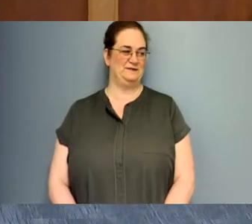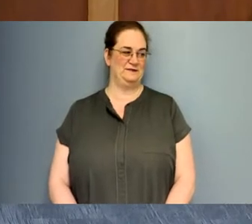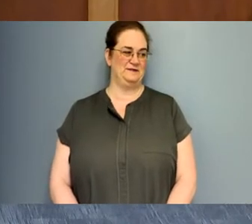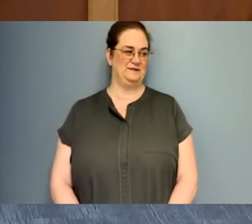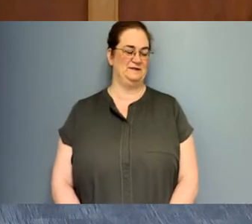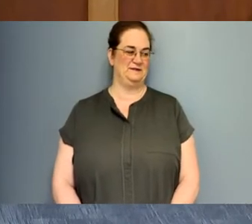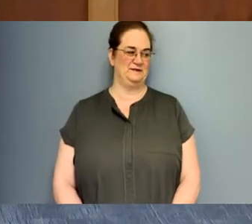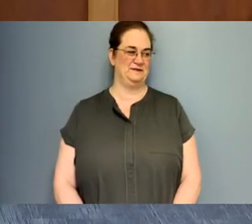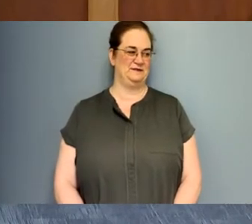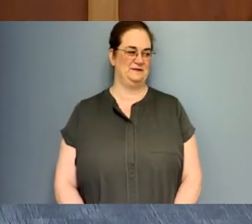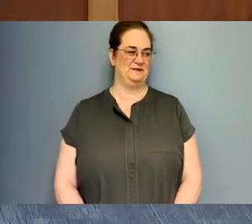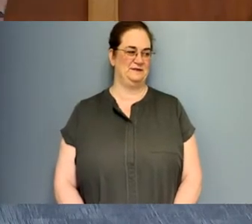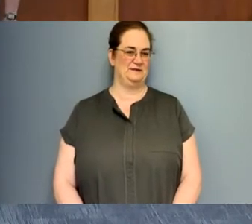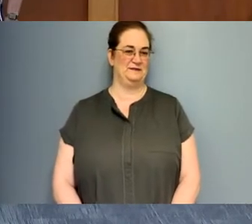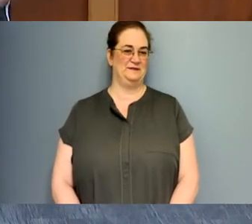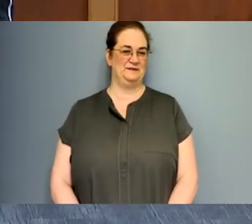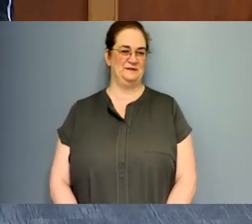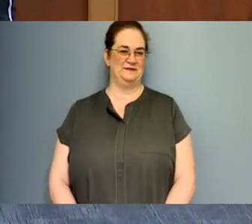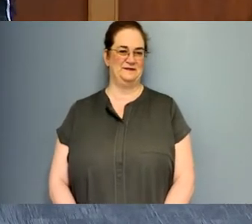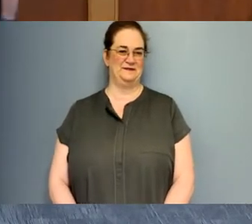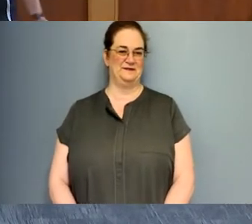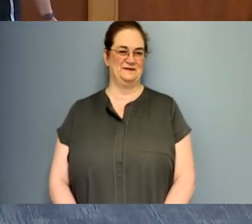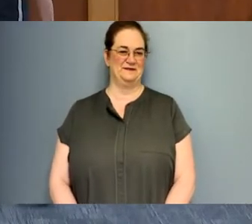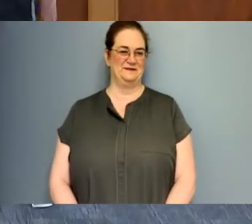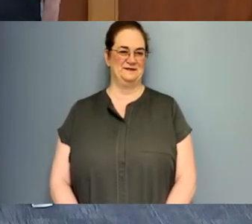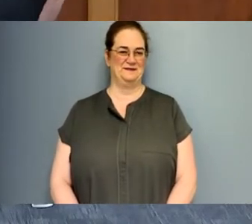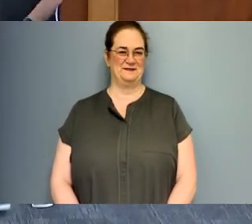You got mom in the picture? Yeah, get mom. Yeah. Come on.